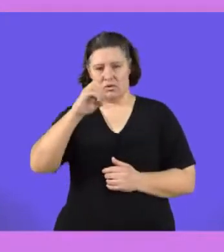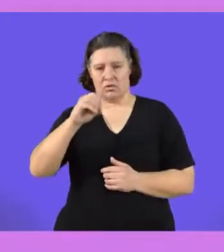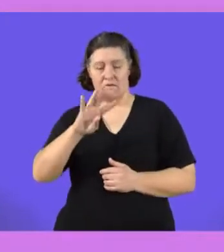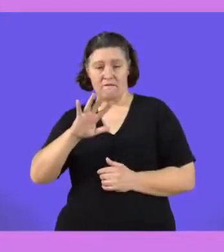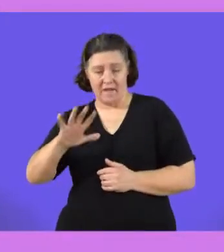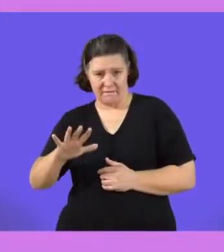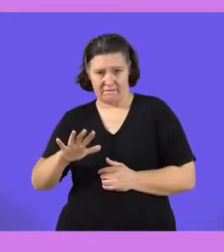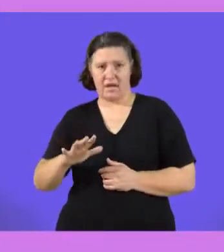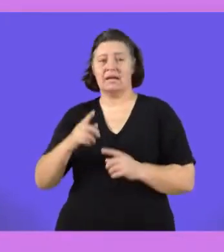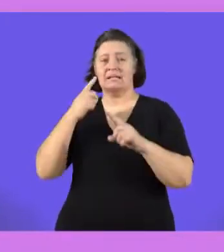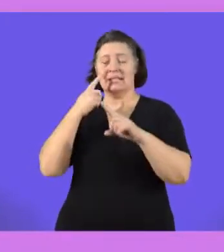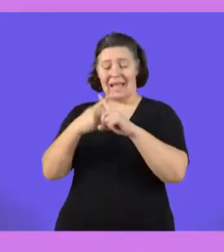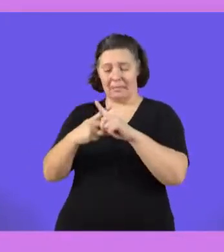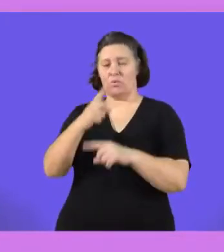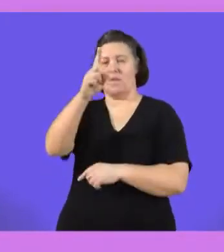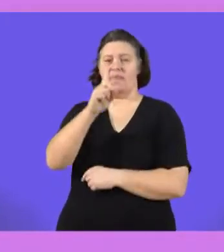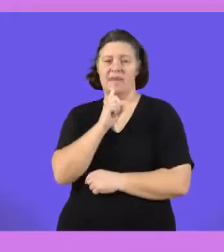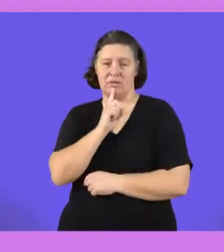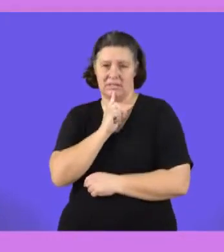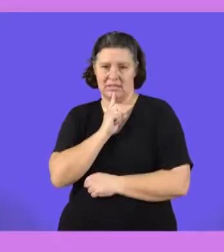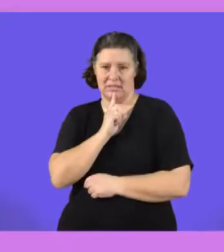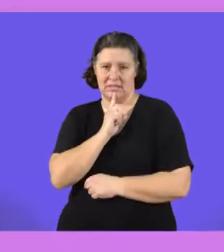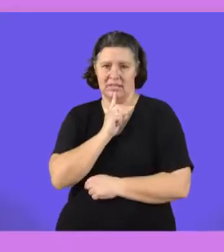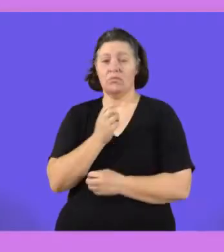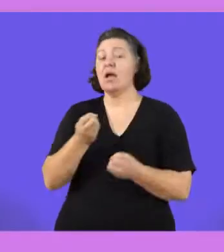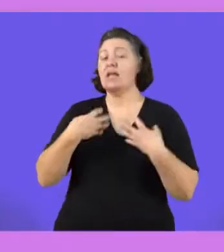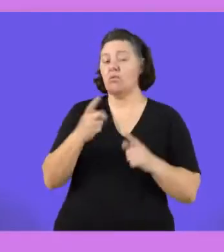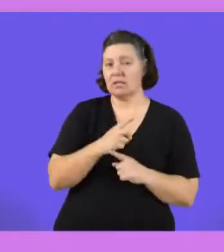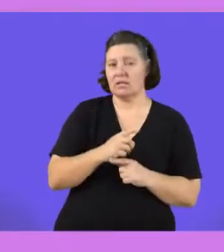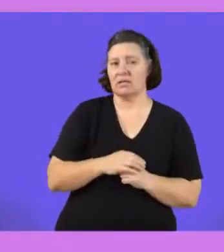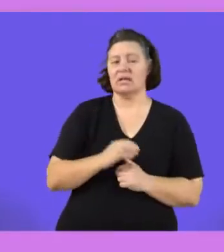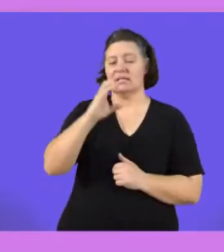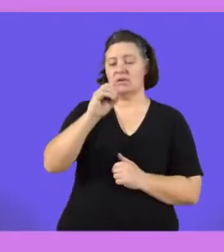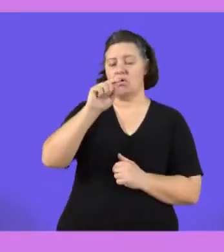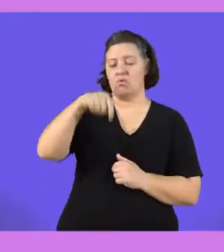0,0045 multiplied by 1,000. So that will give me